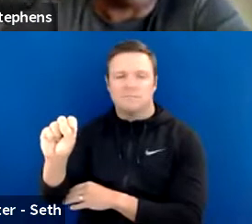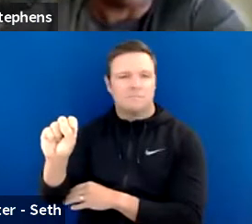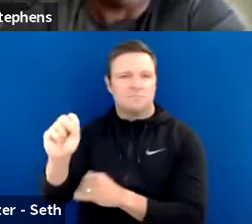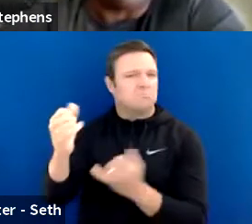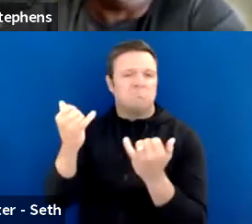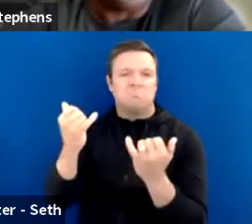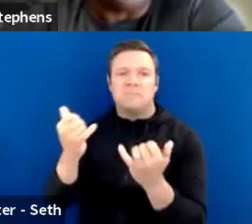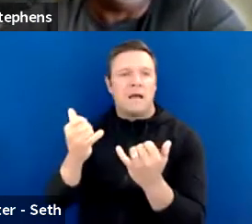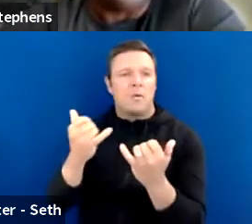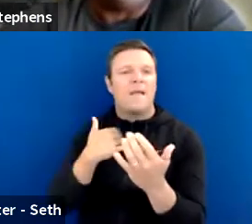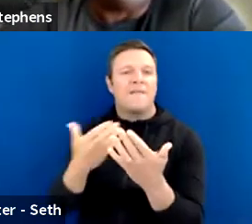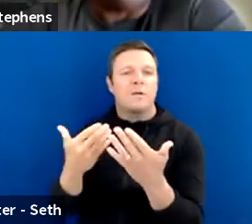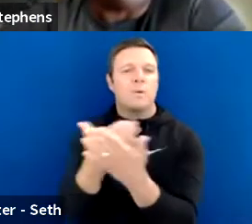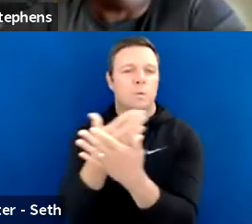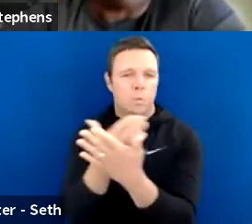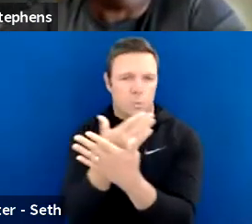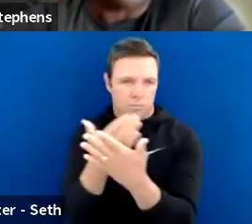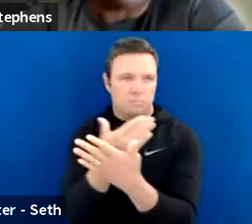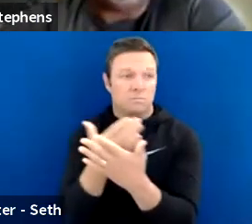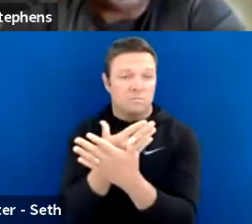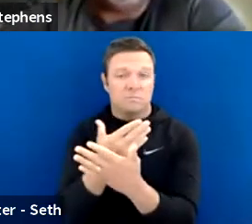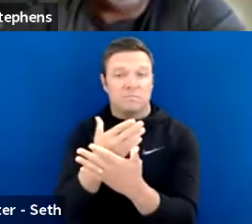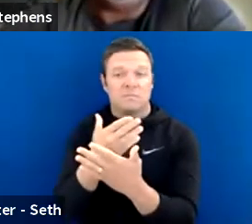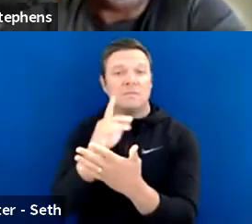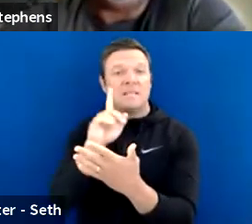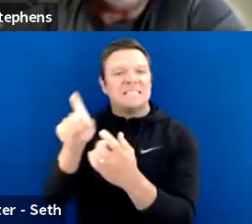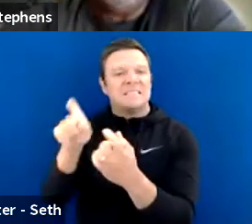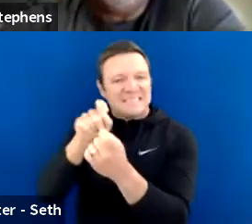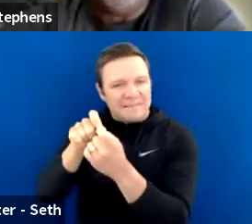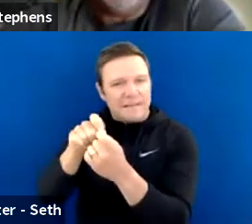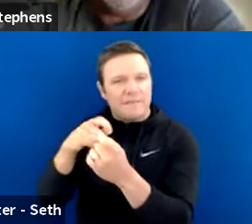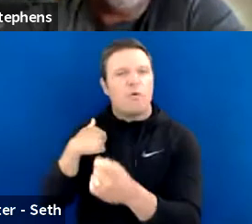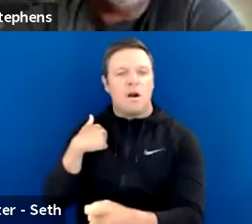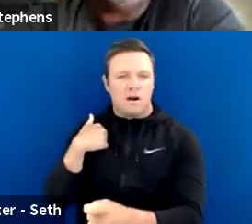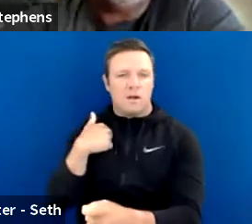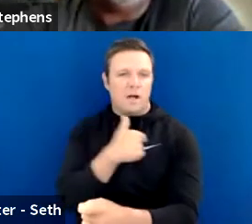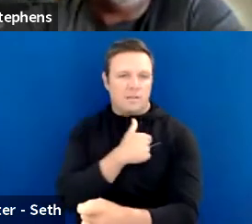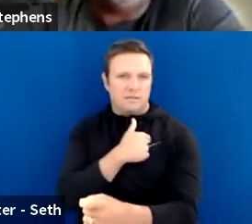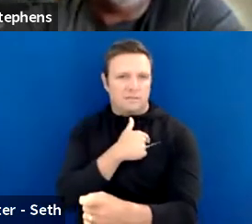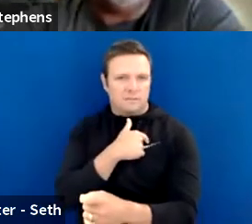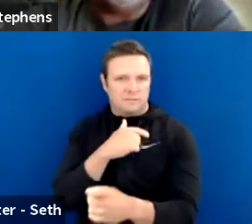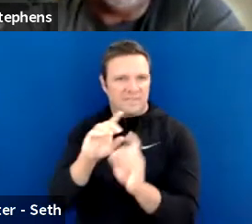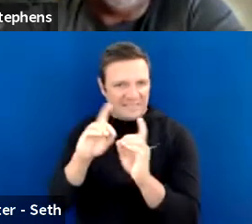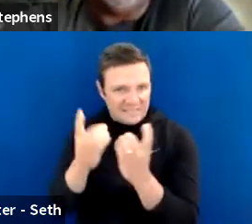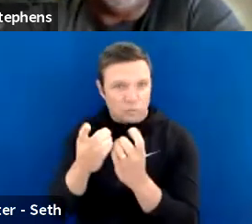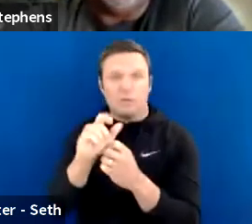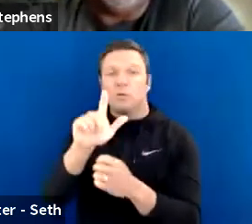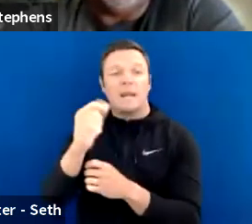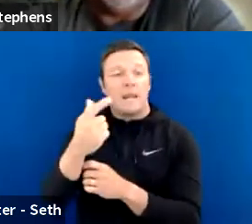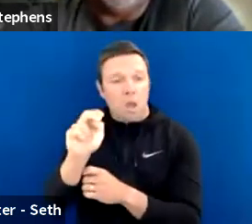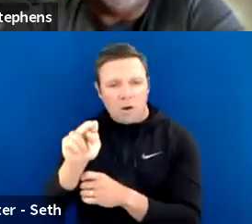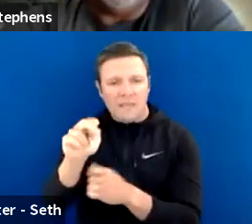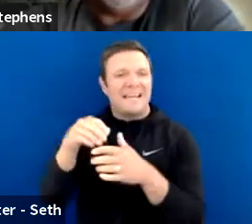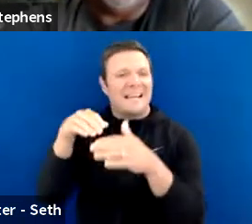this new one, which is specific for our district, to check, to log in and also to access your Zoom